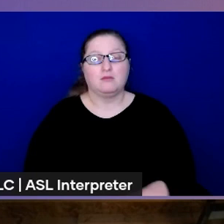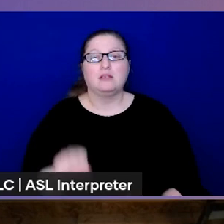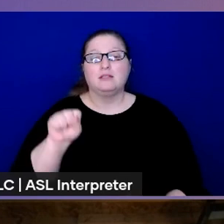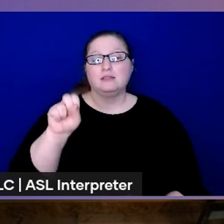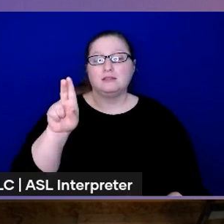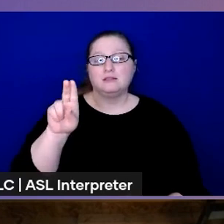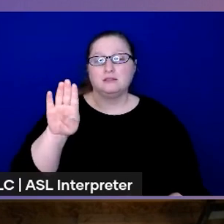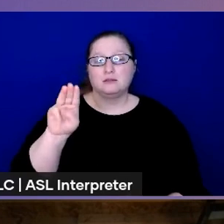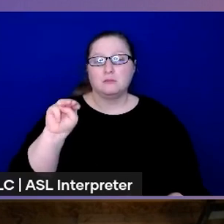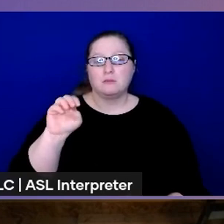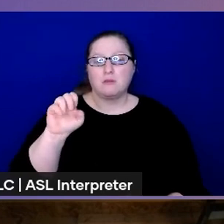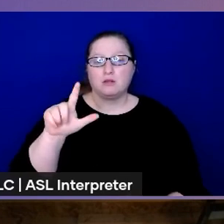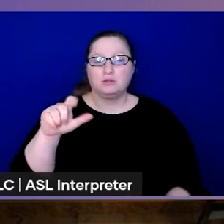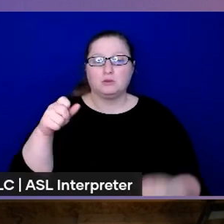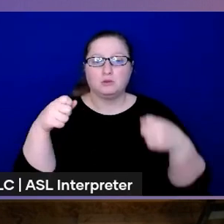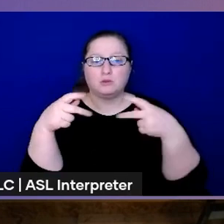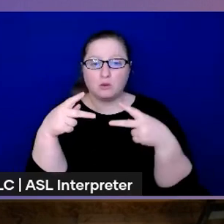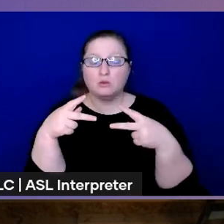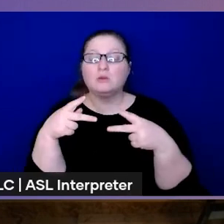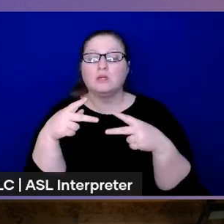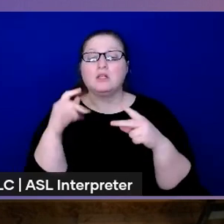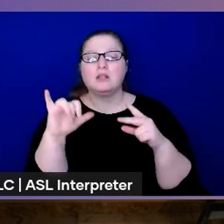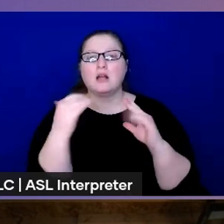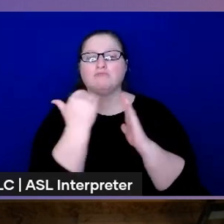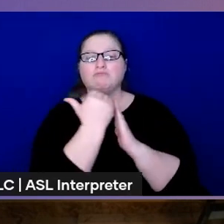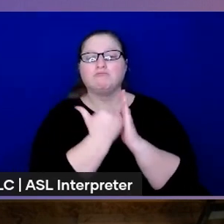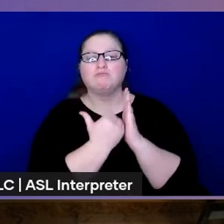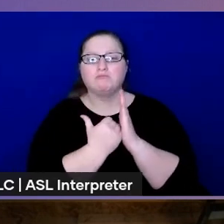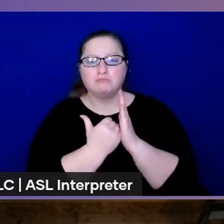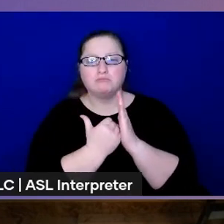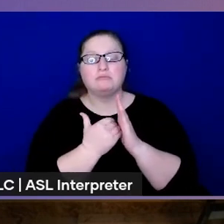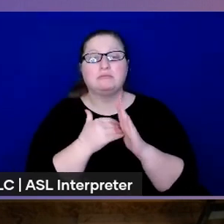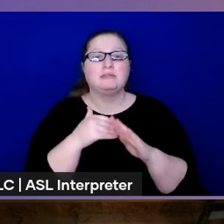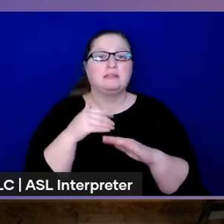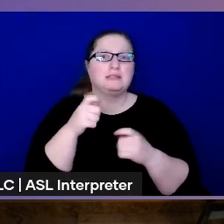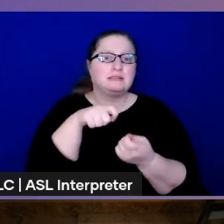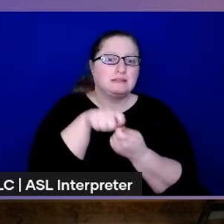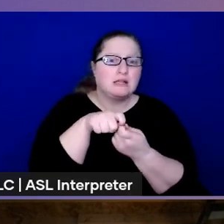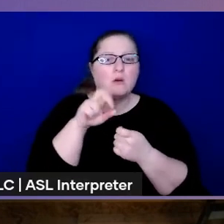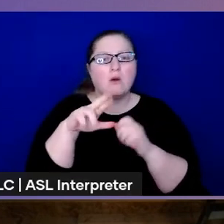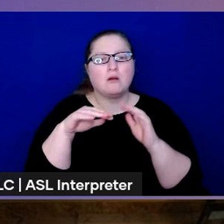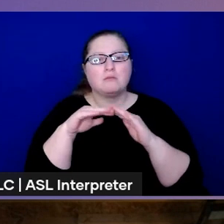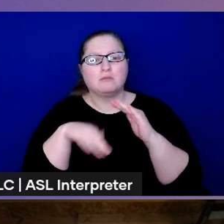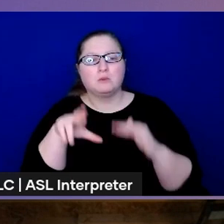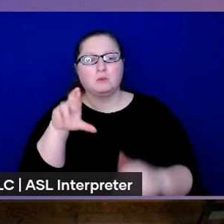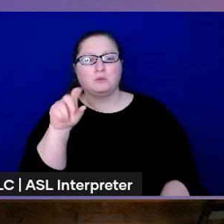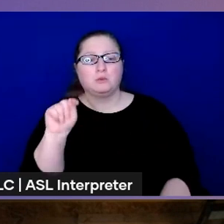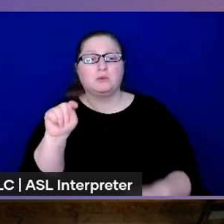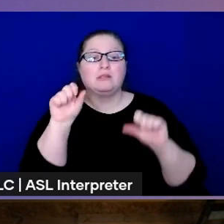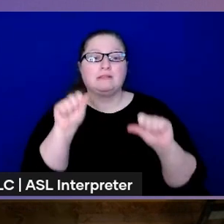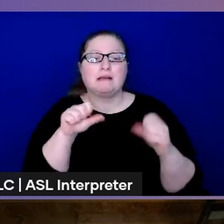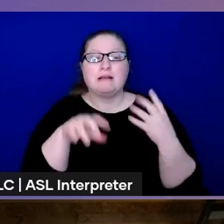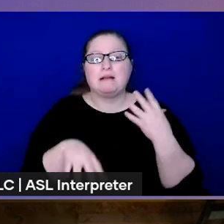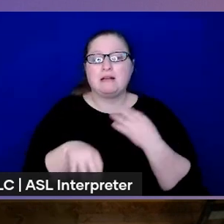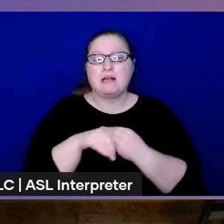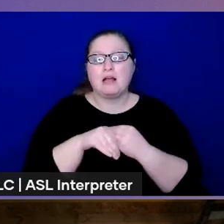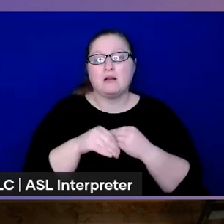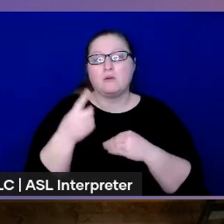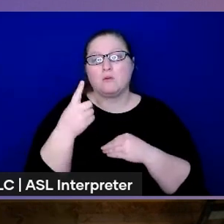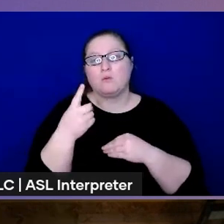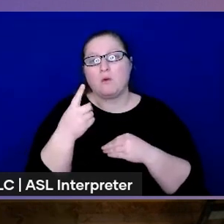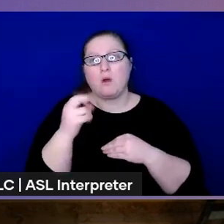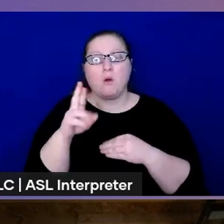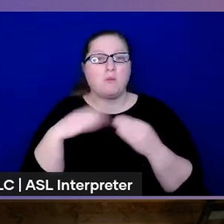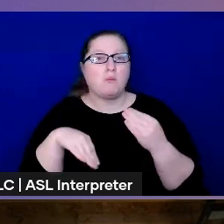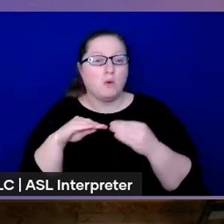below root. One or more submodules can be added to your project, to your repository. And a